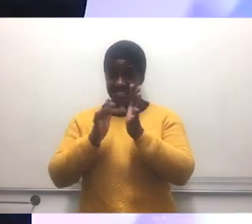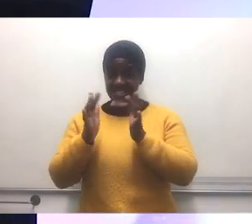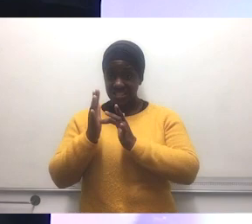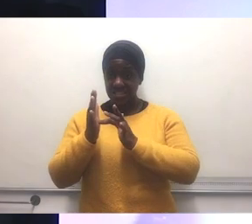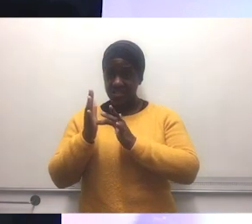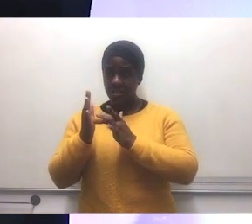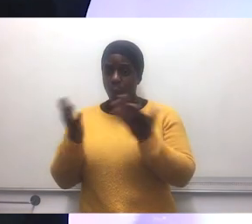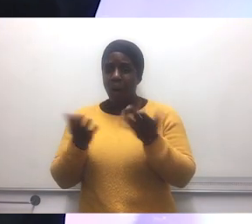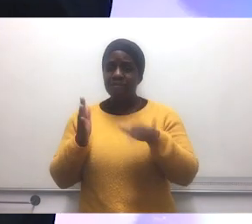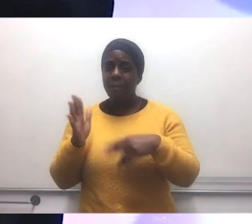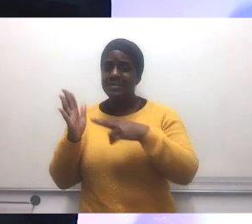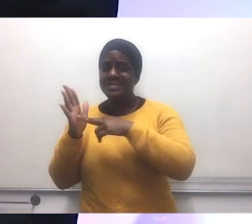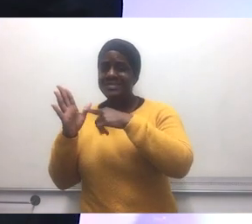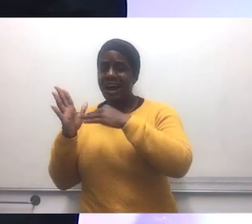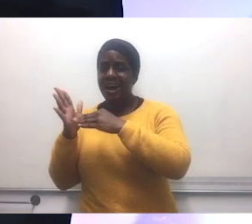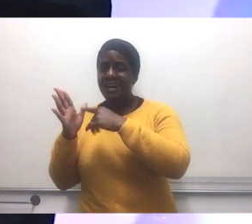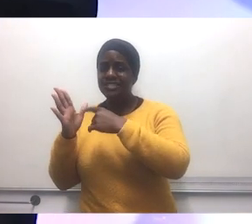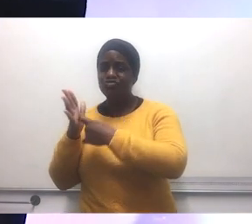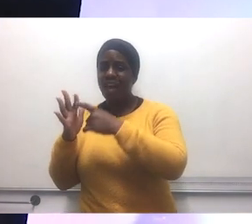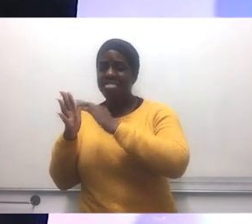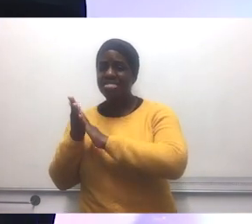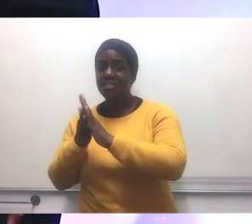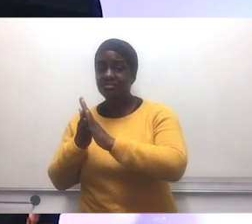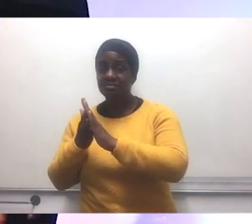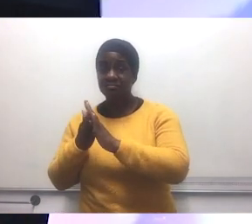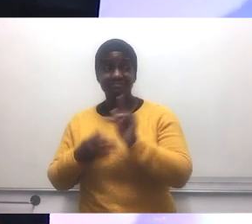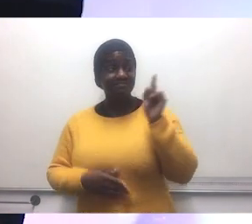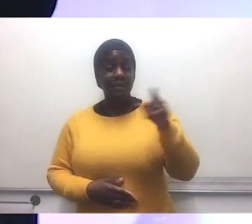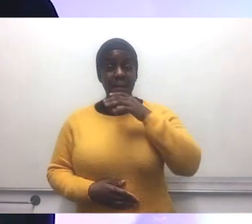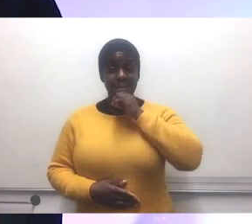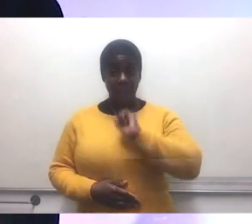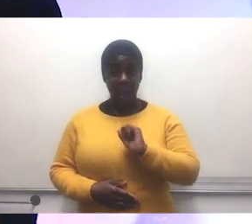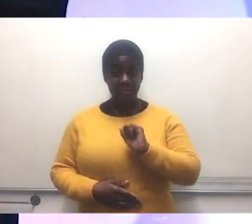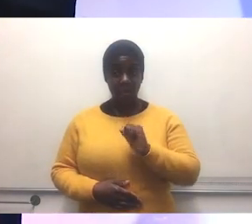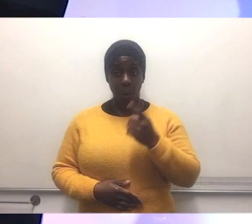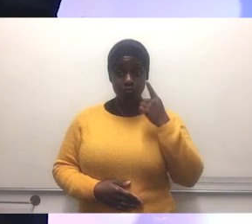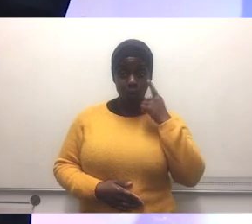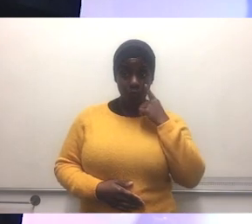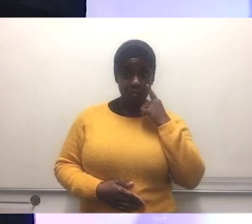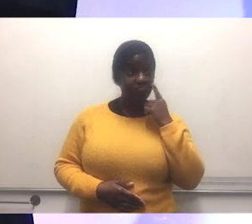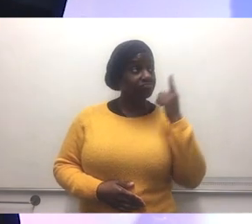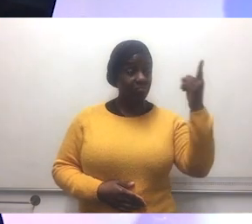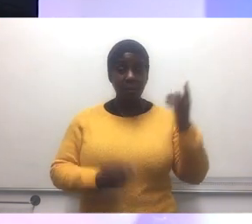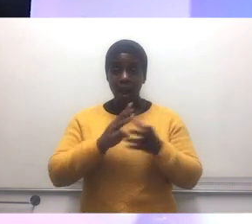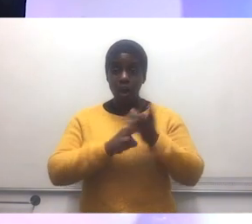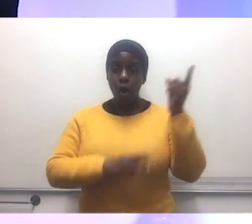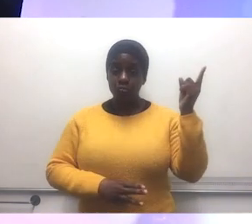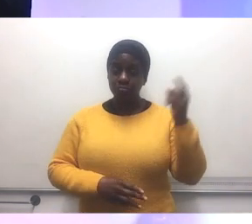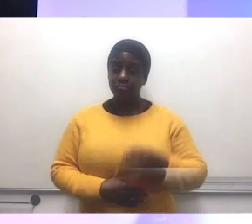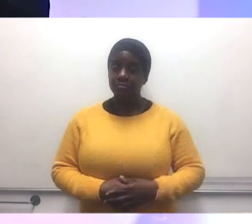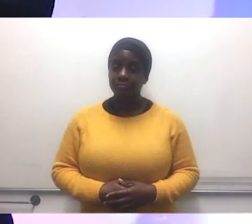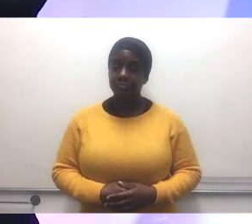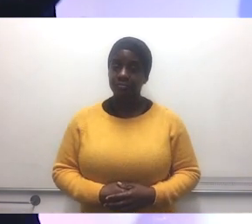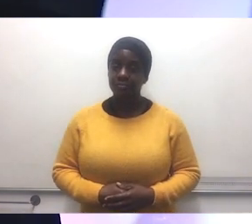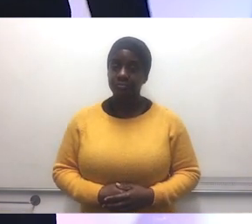of Nazareth, a man attested by God. I've come by to let somebody